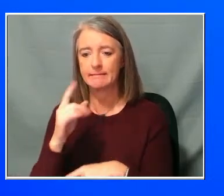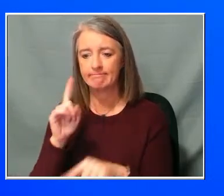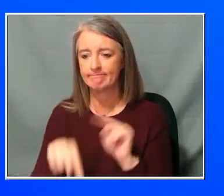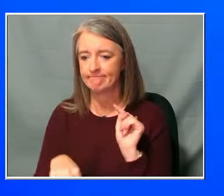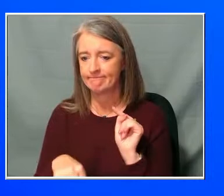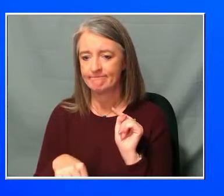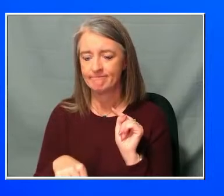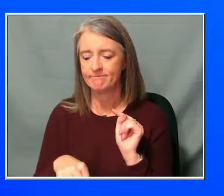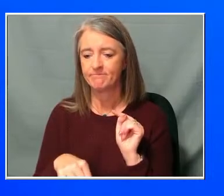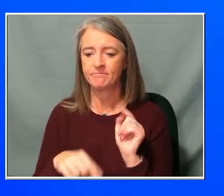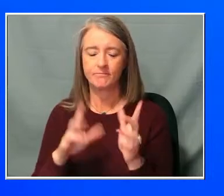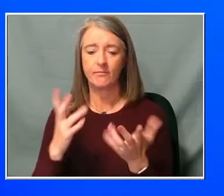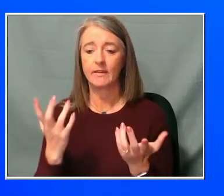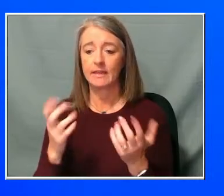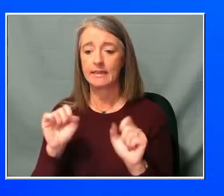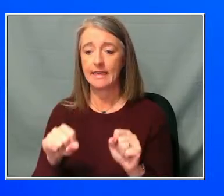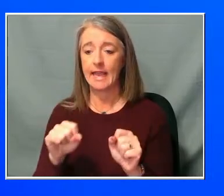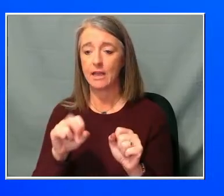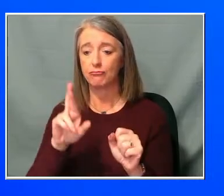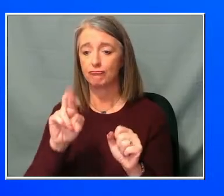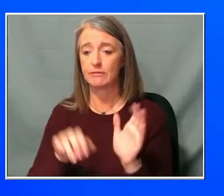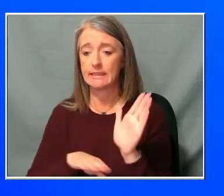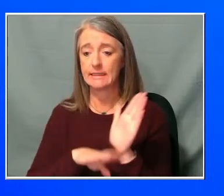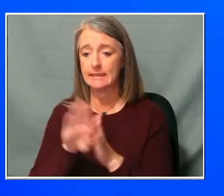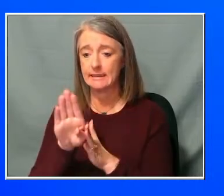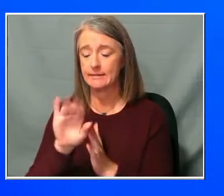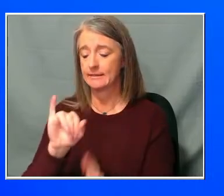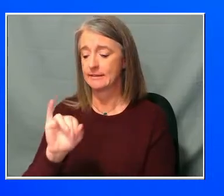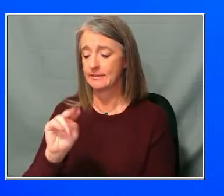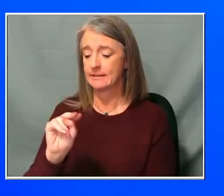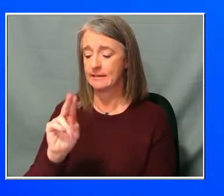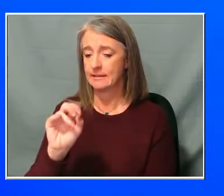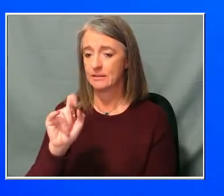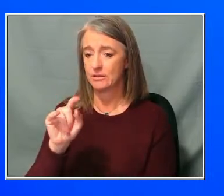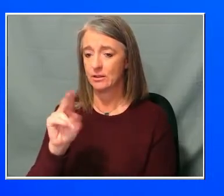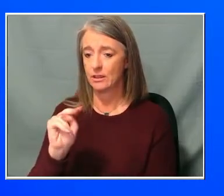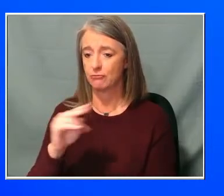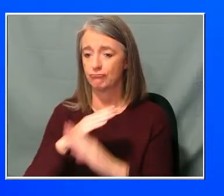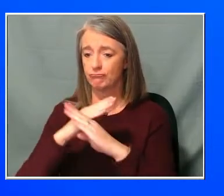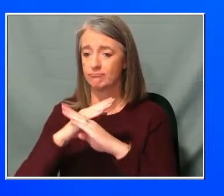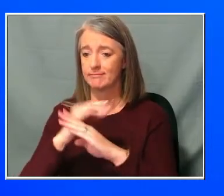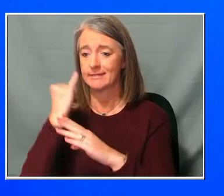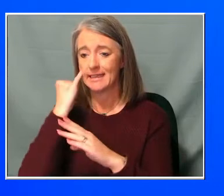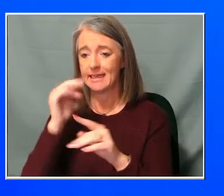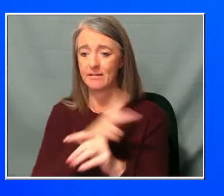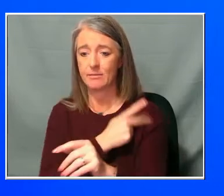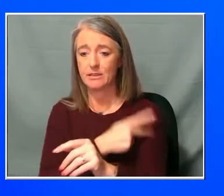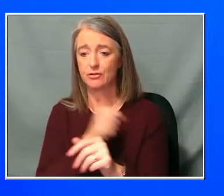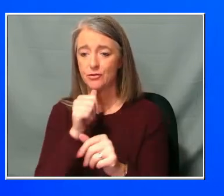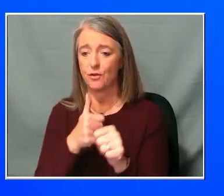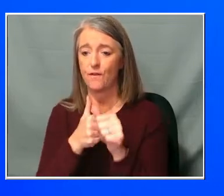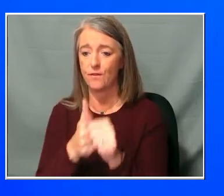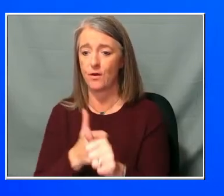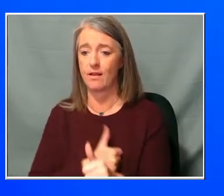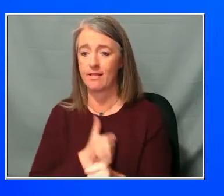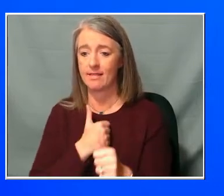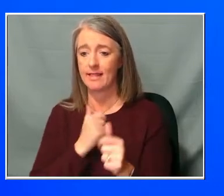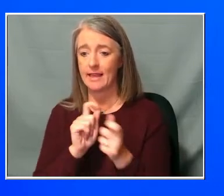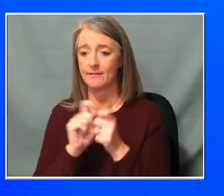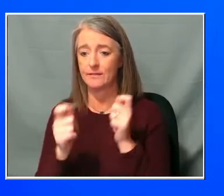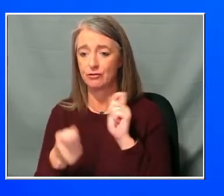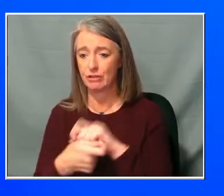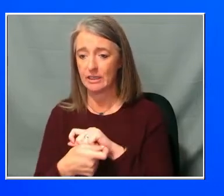be redevelopment of insulin resistance if patients don't follow those lifestyle modifications of diet